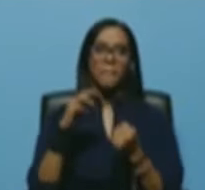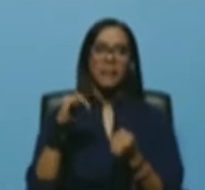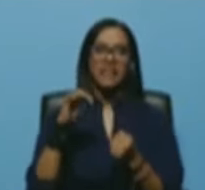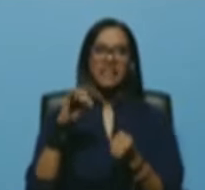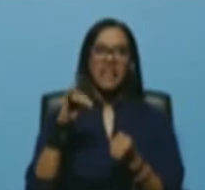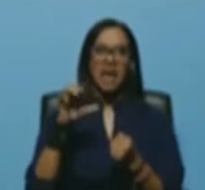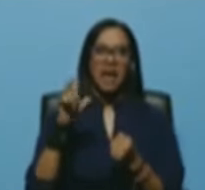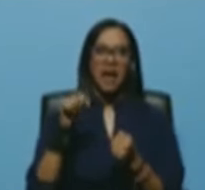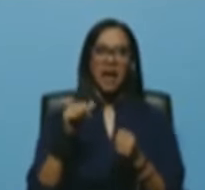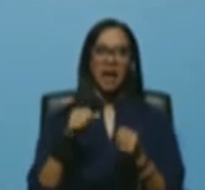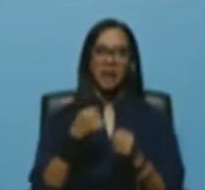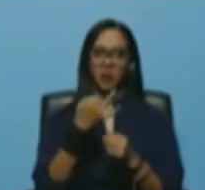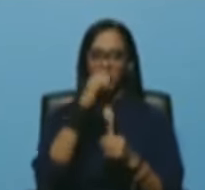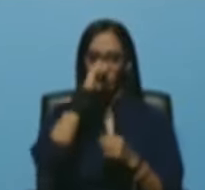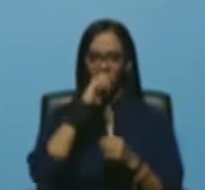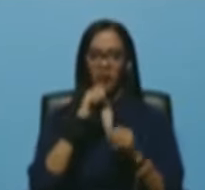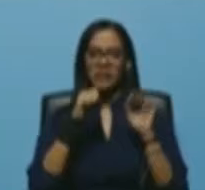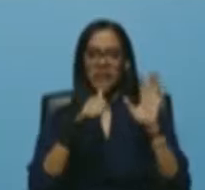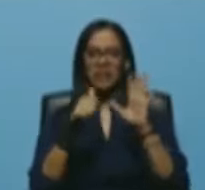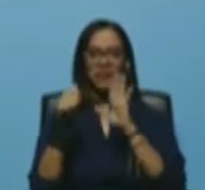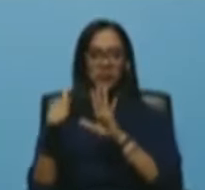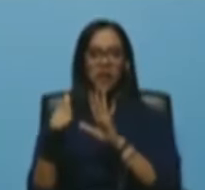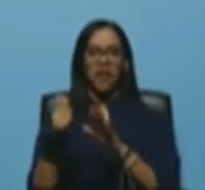about the inauguration of this